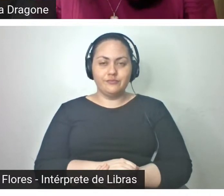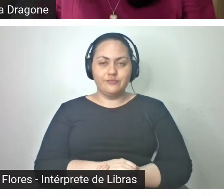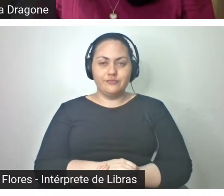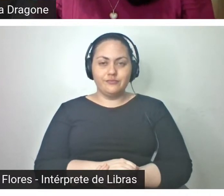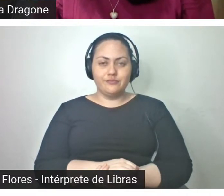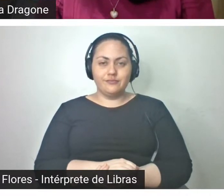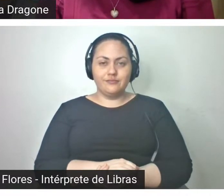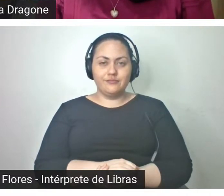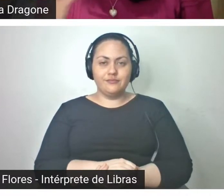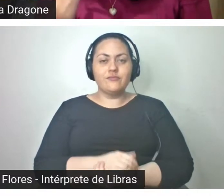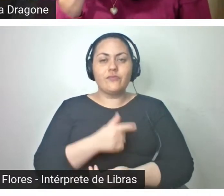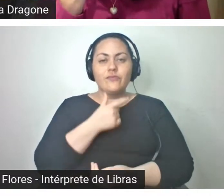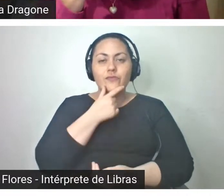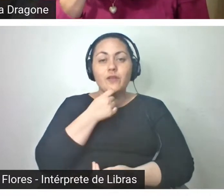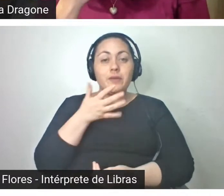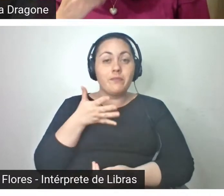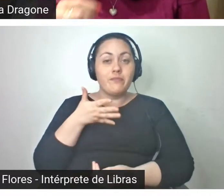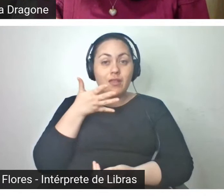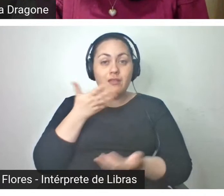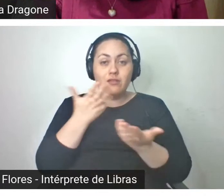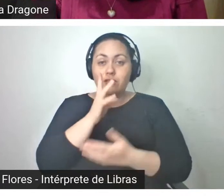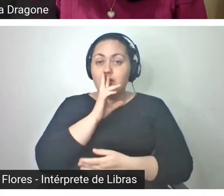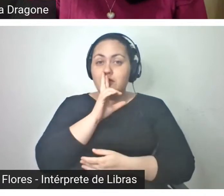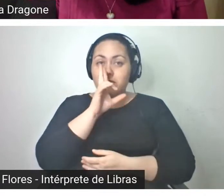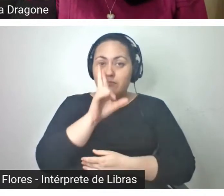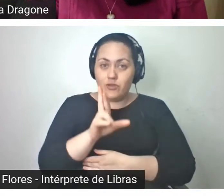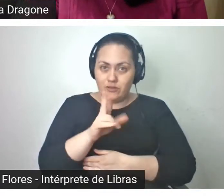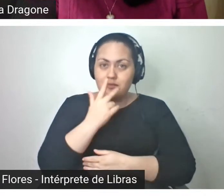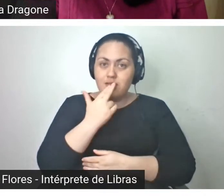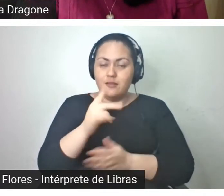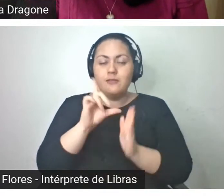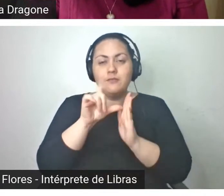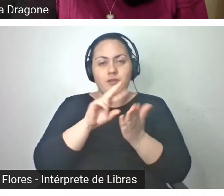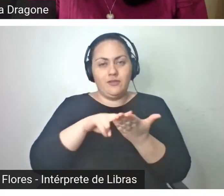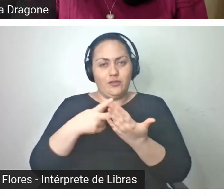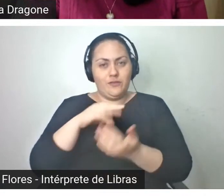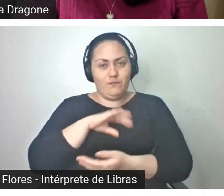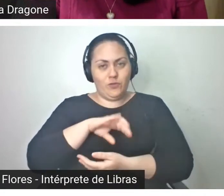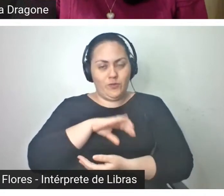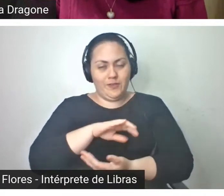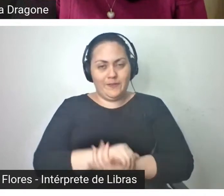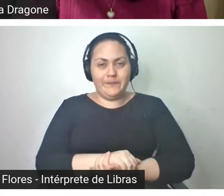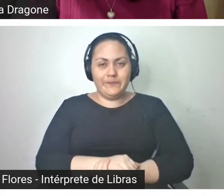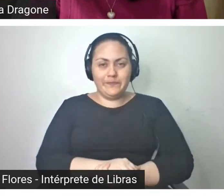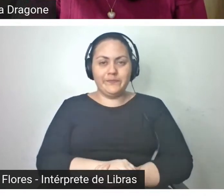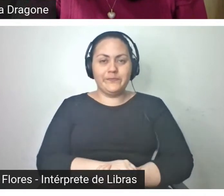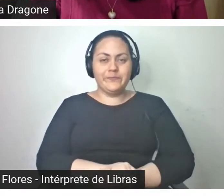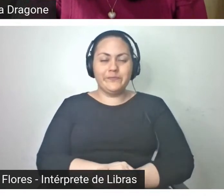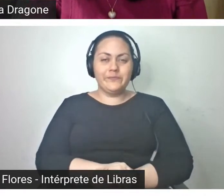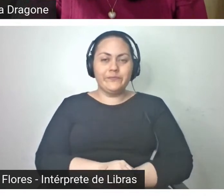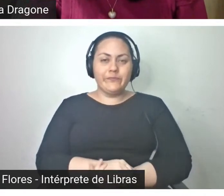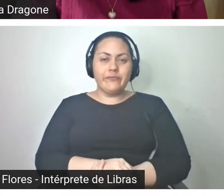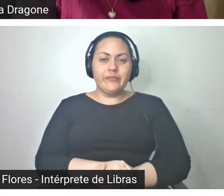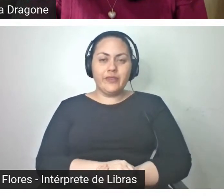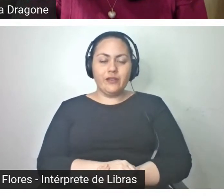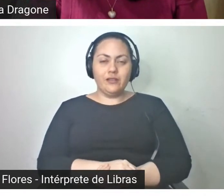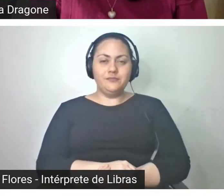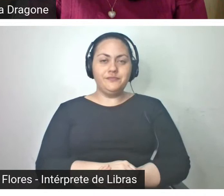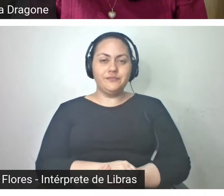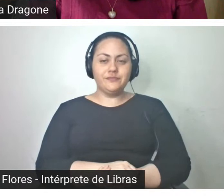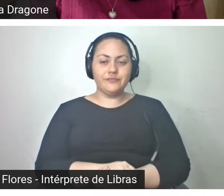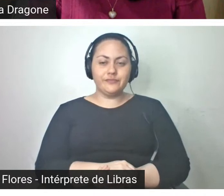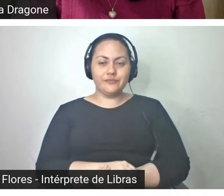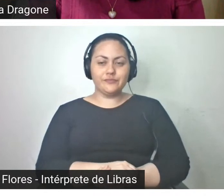The largest piece of funding that comes from our federal government is through a